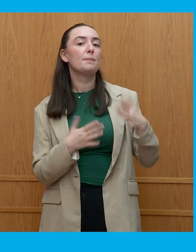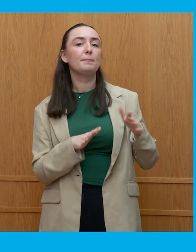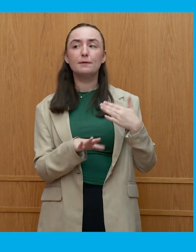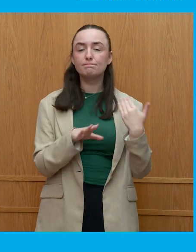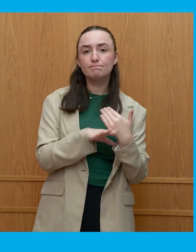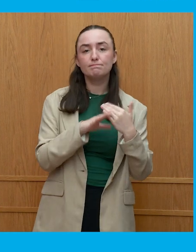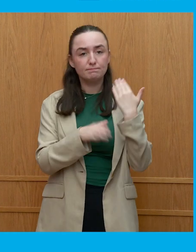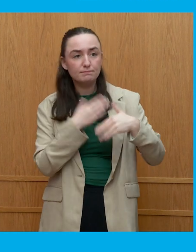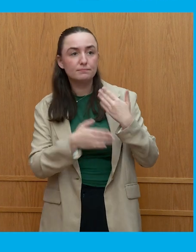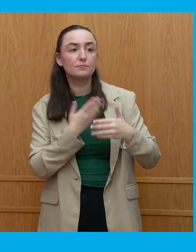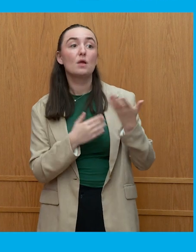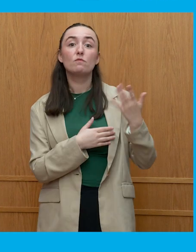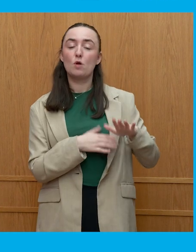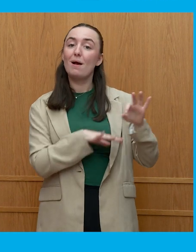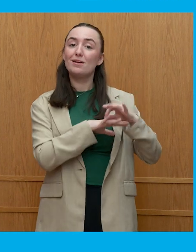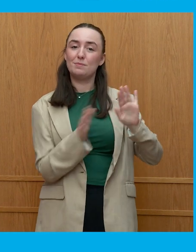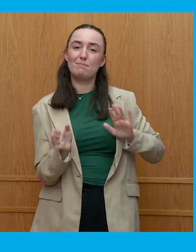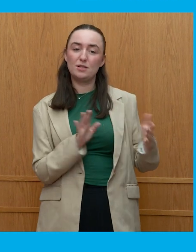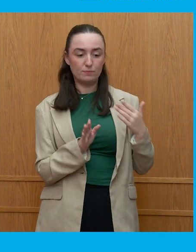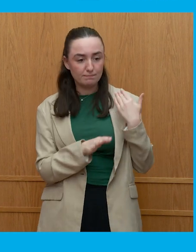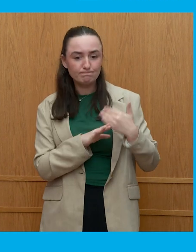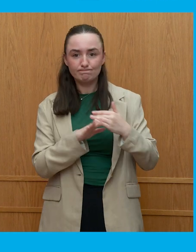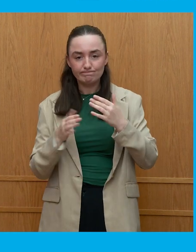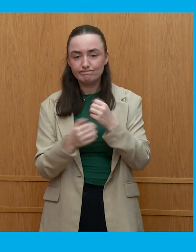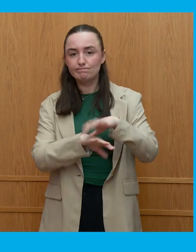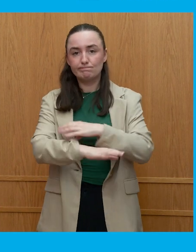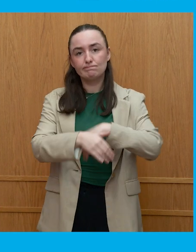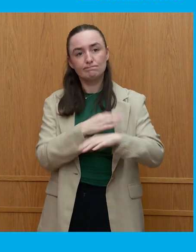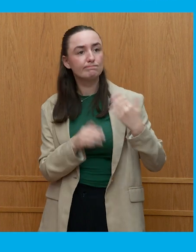She now has offices in Paris and in